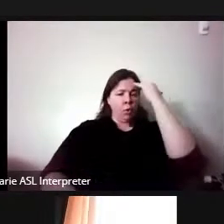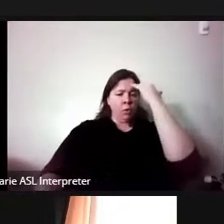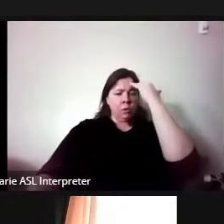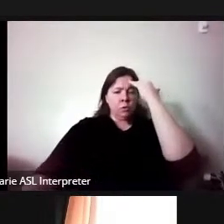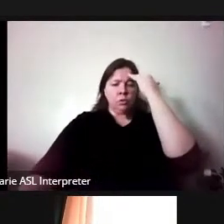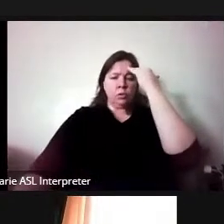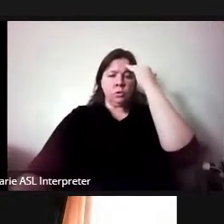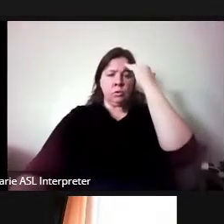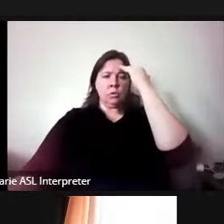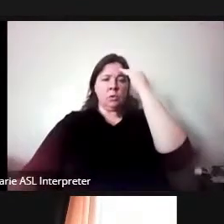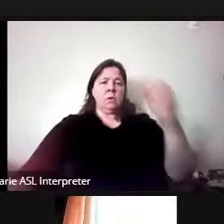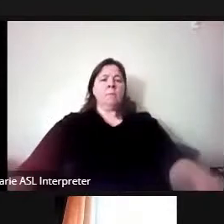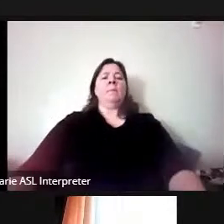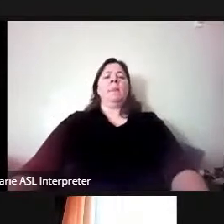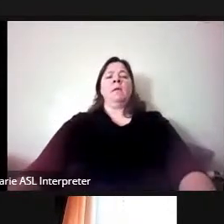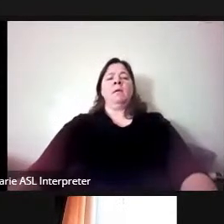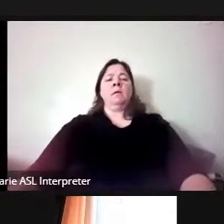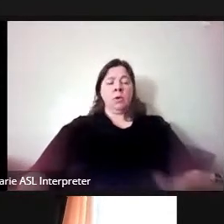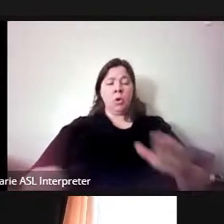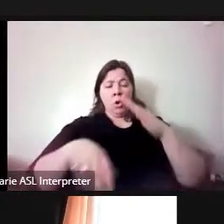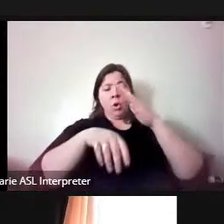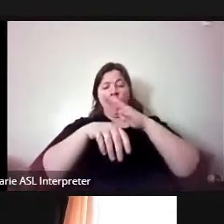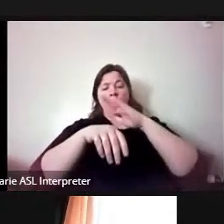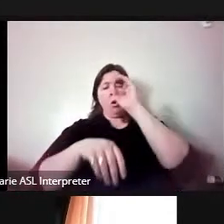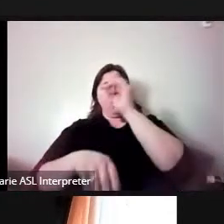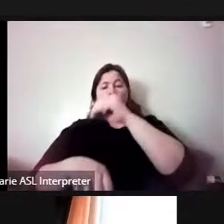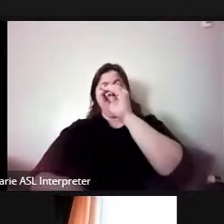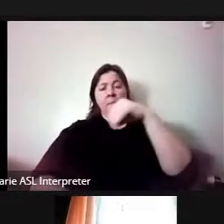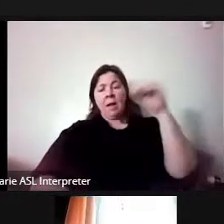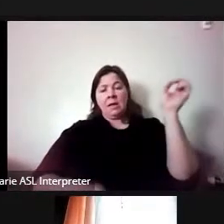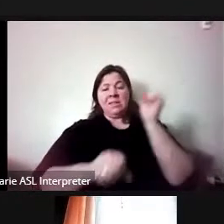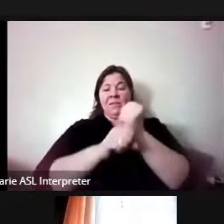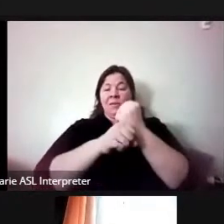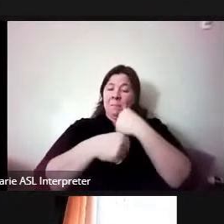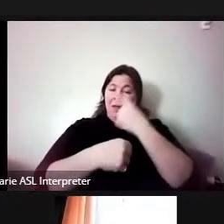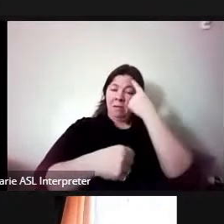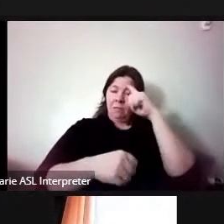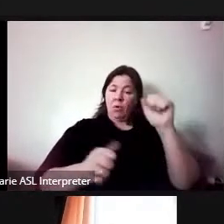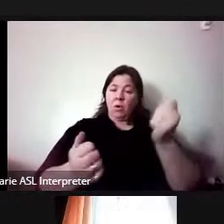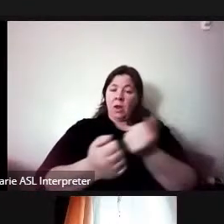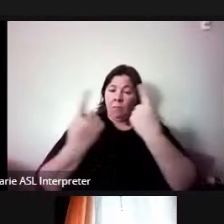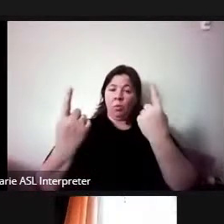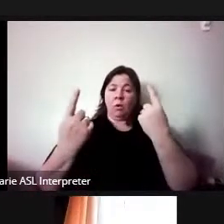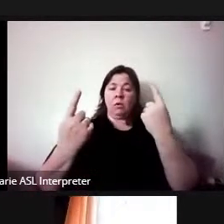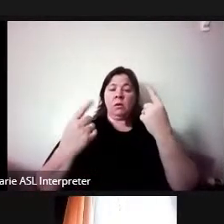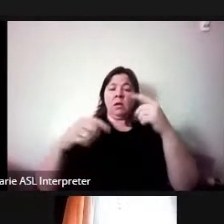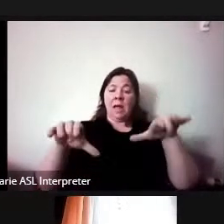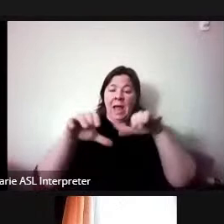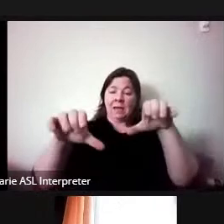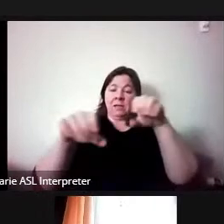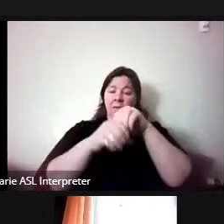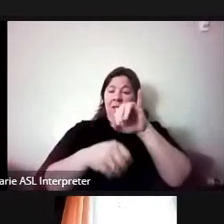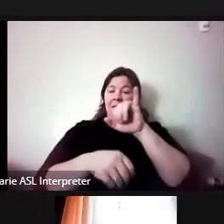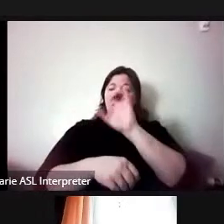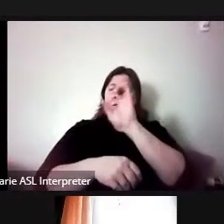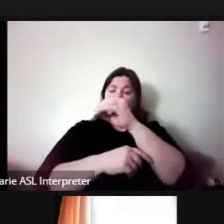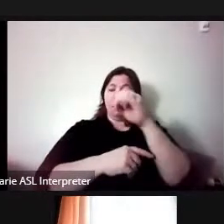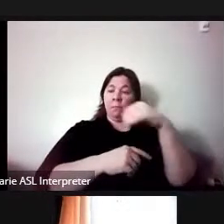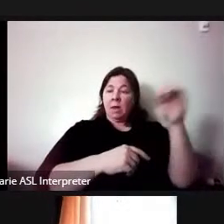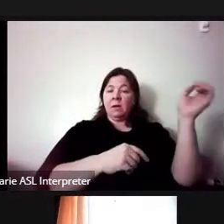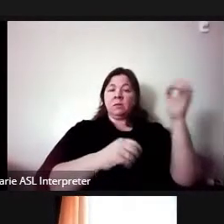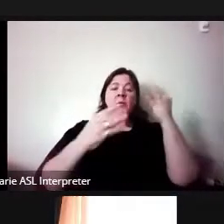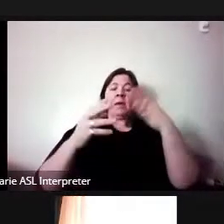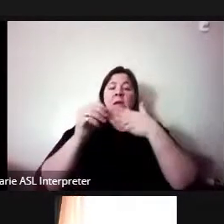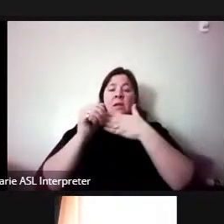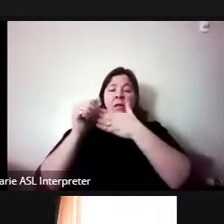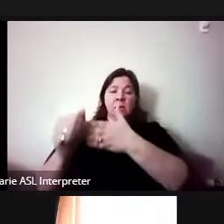So Onpassive is made for everybody. And some of you who are actually active in Onpassive, like many the